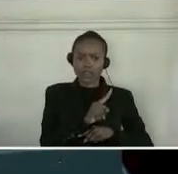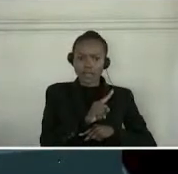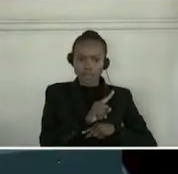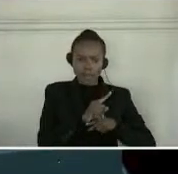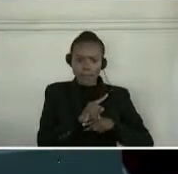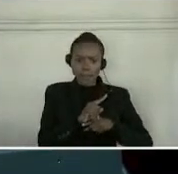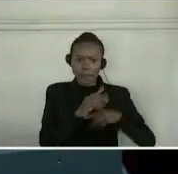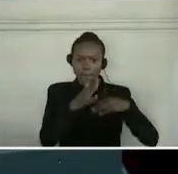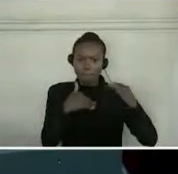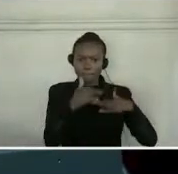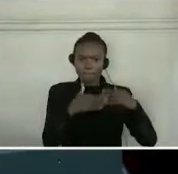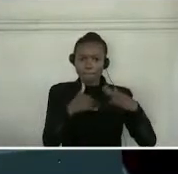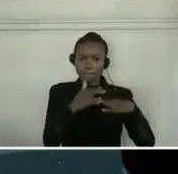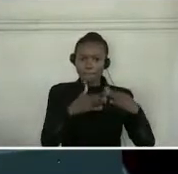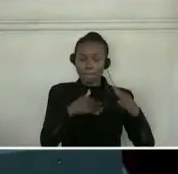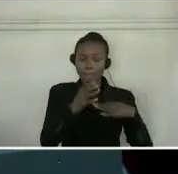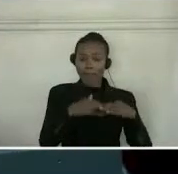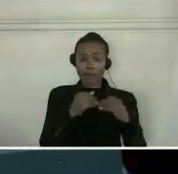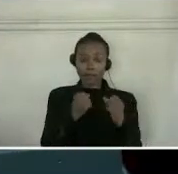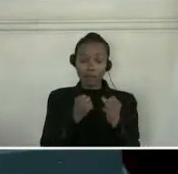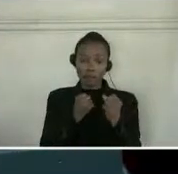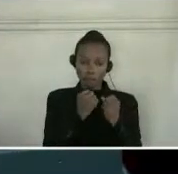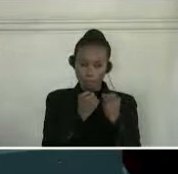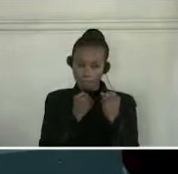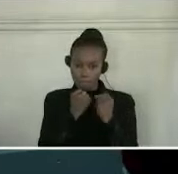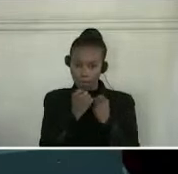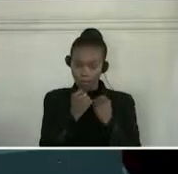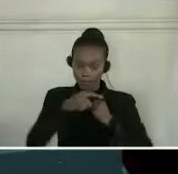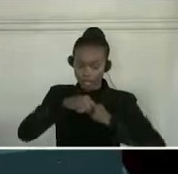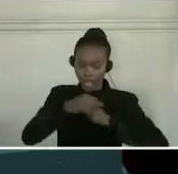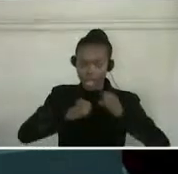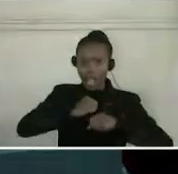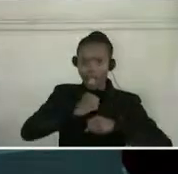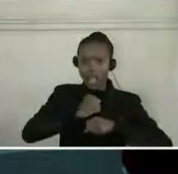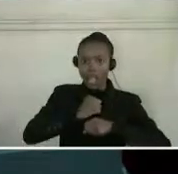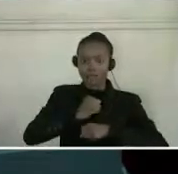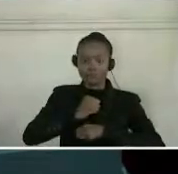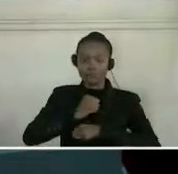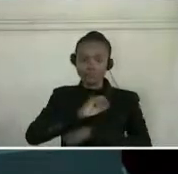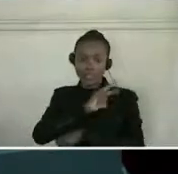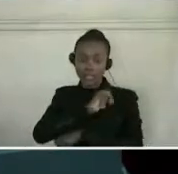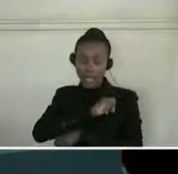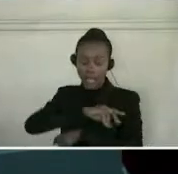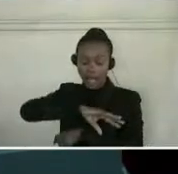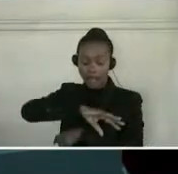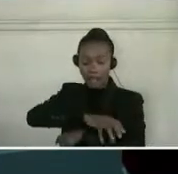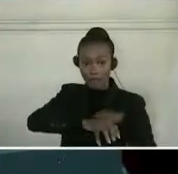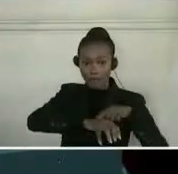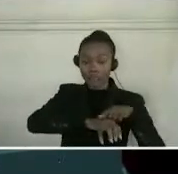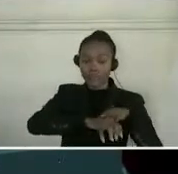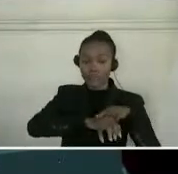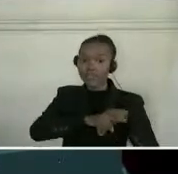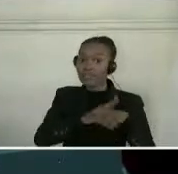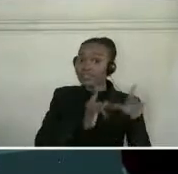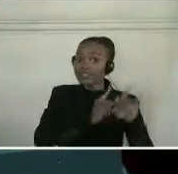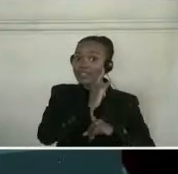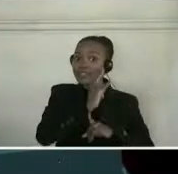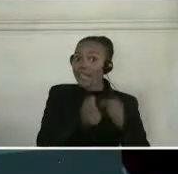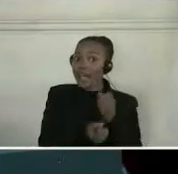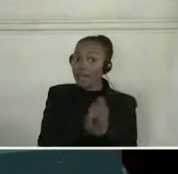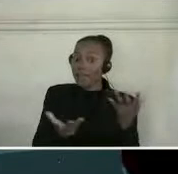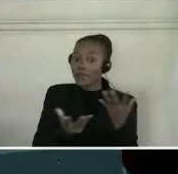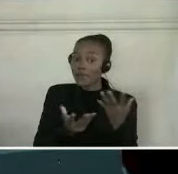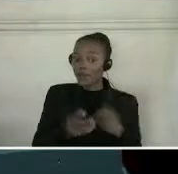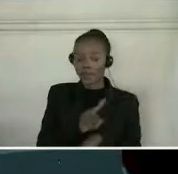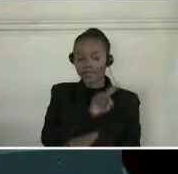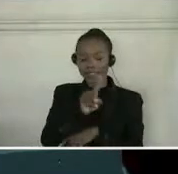agm of puerto rico professionally boxing association was successfully hosted way to zandile malinga emerging